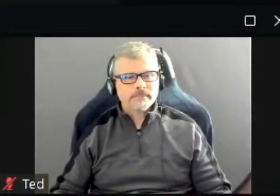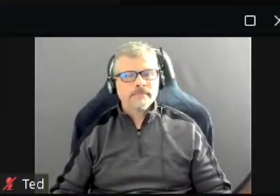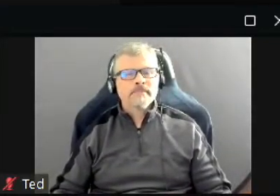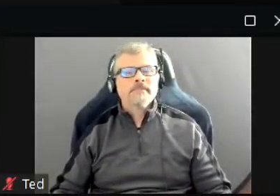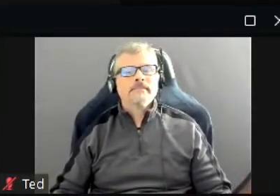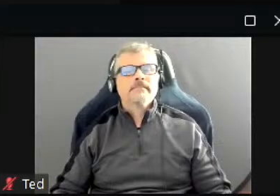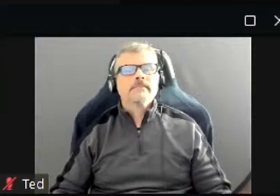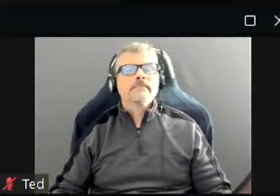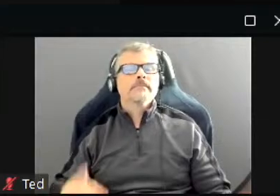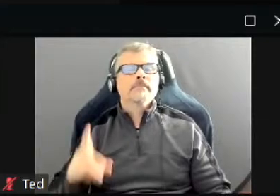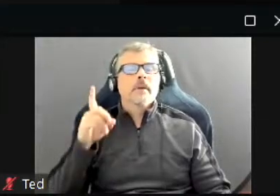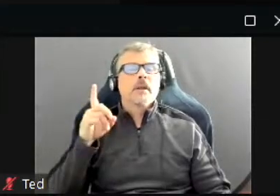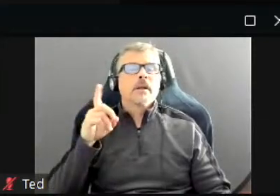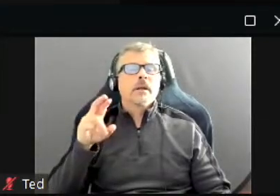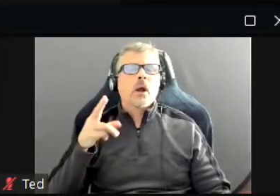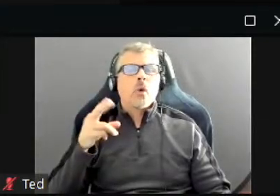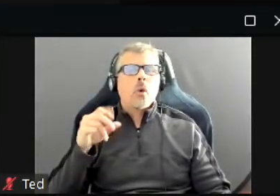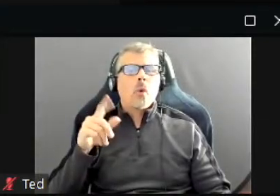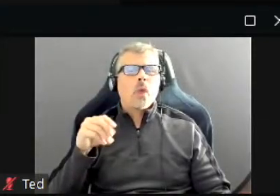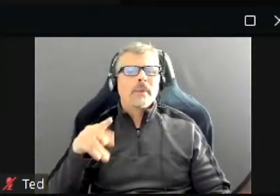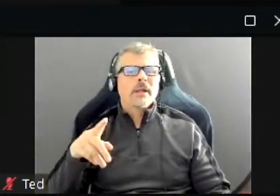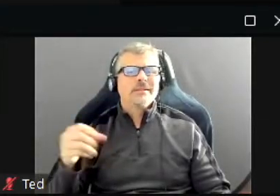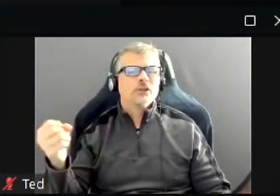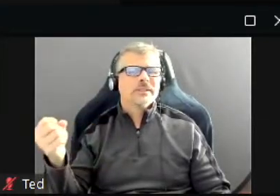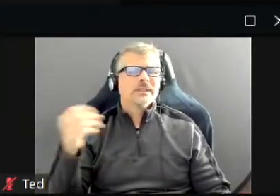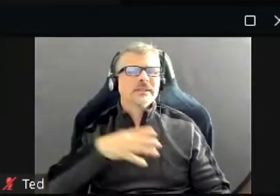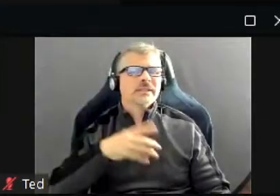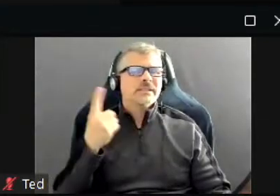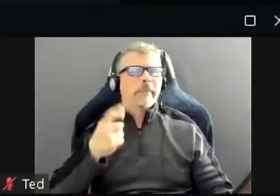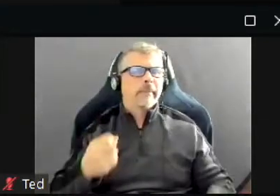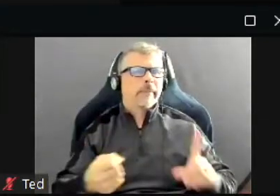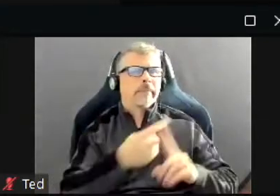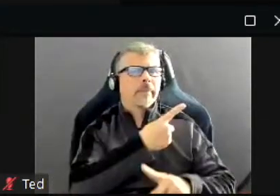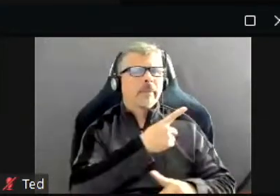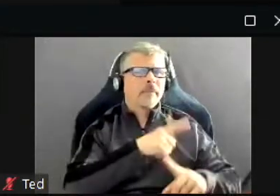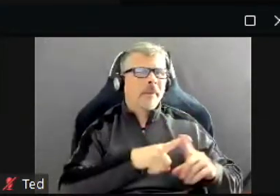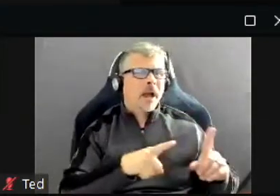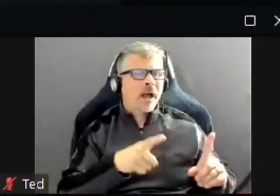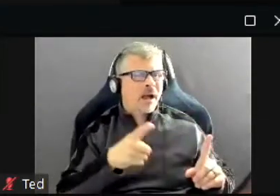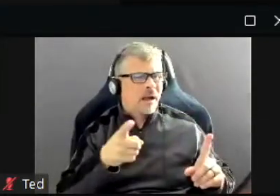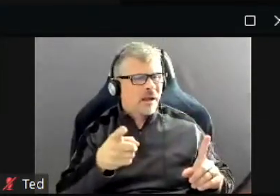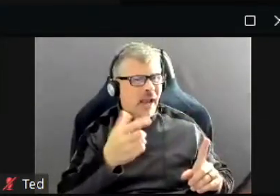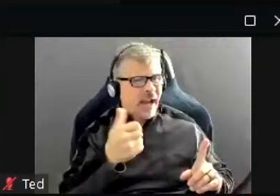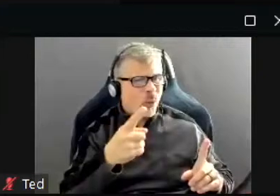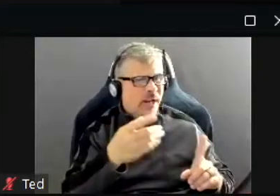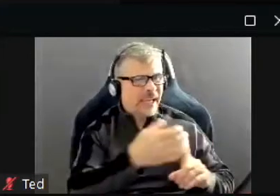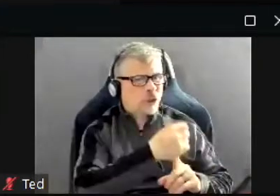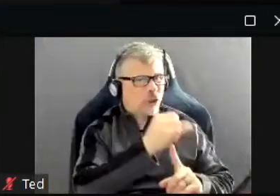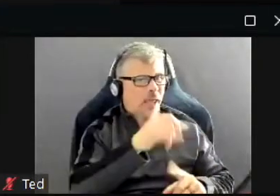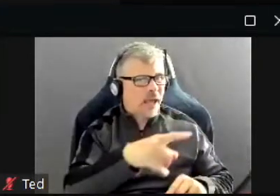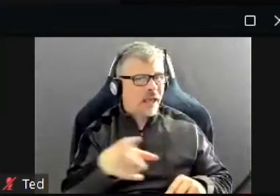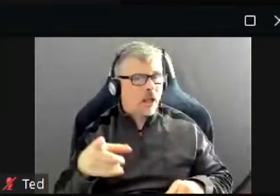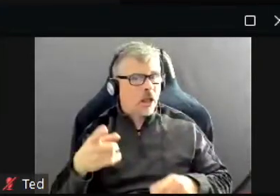Dr. Holman just presented something totally different. I don't know if anyone else caught it. The